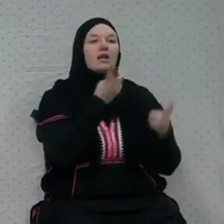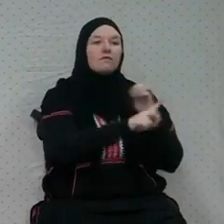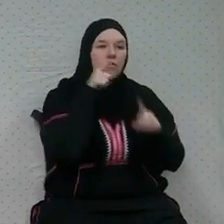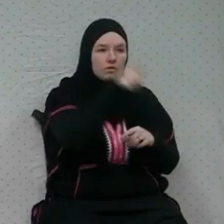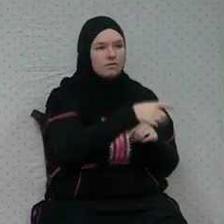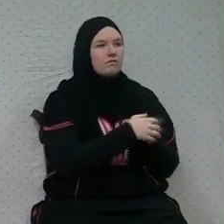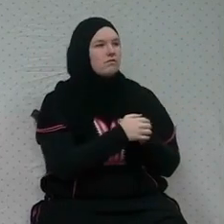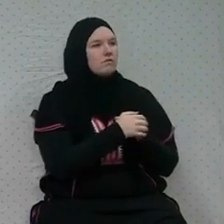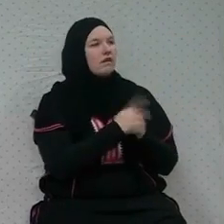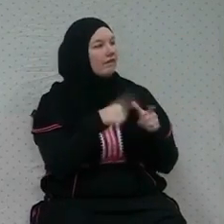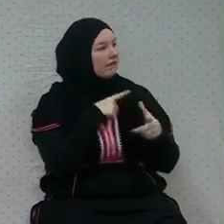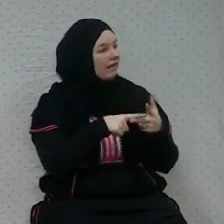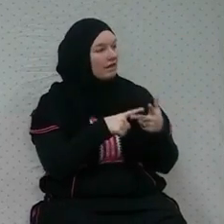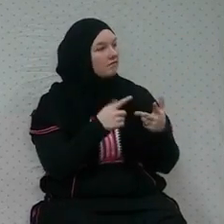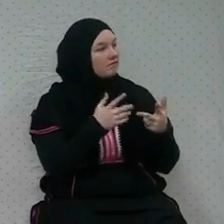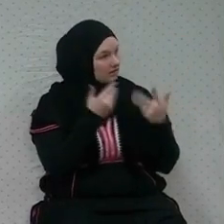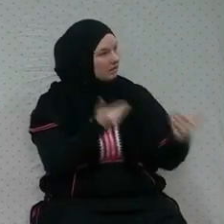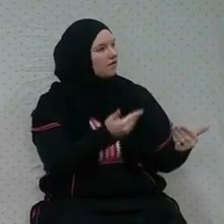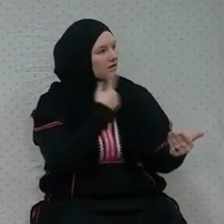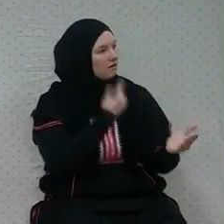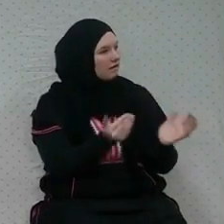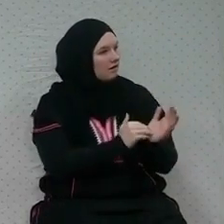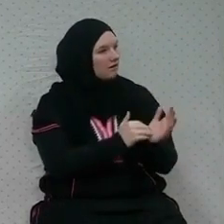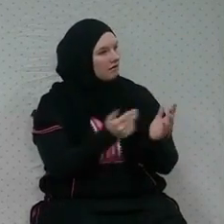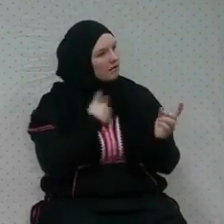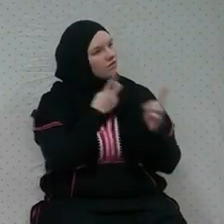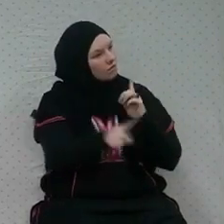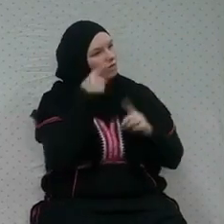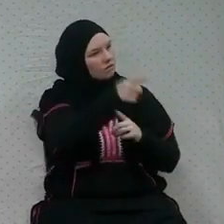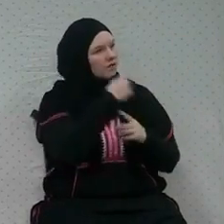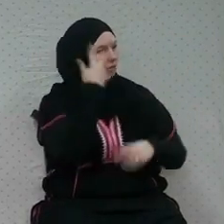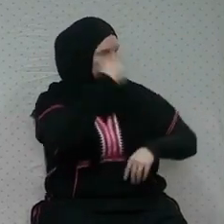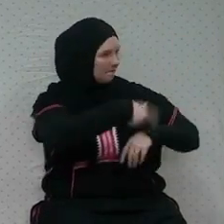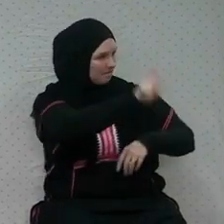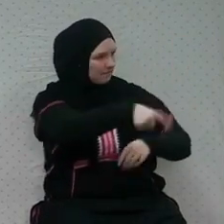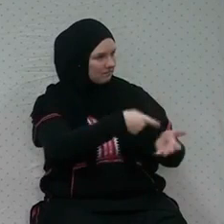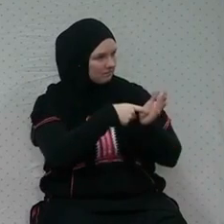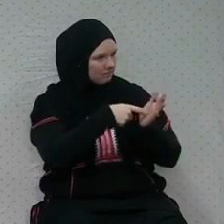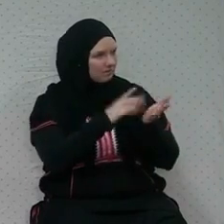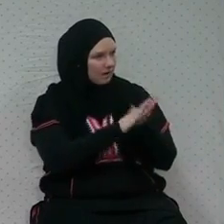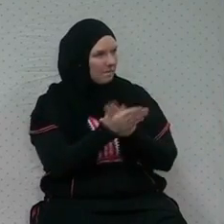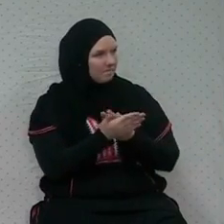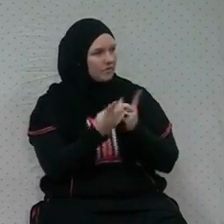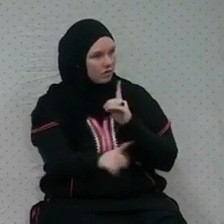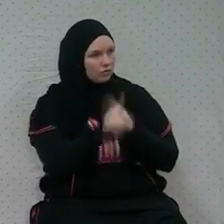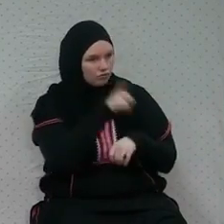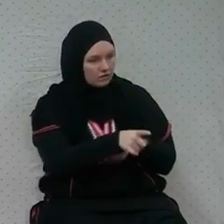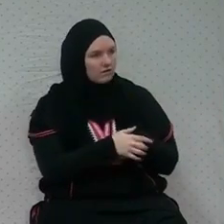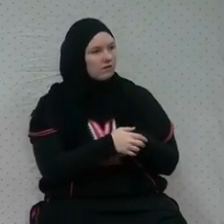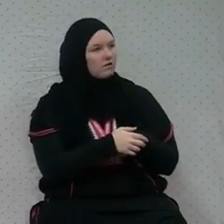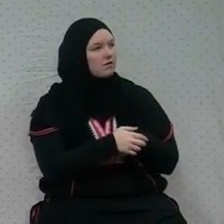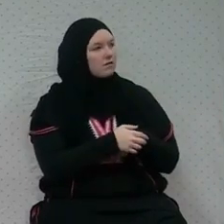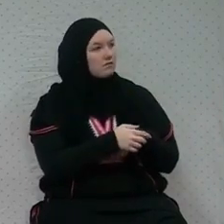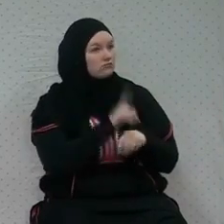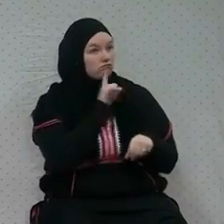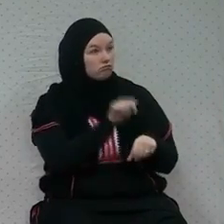you. And if they didn't believe themselves a second time also, then I divorce you. Now, he thinks that he has divorced his